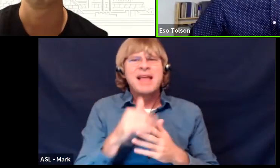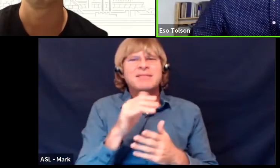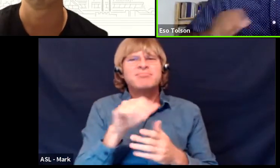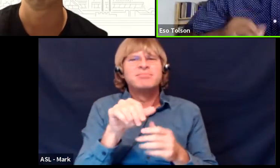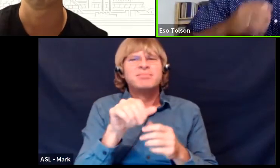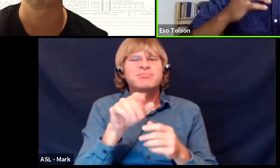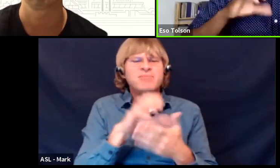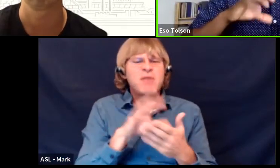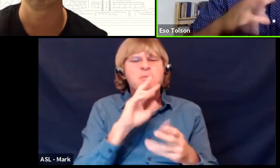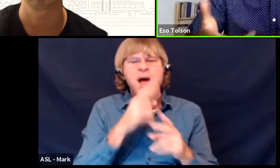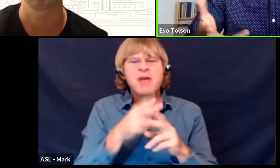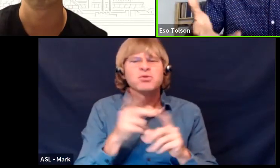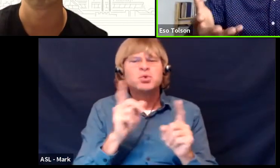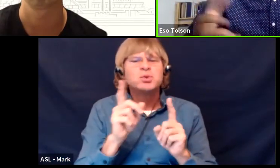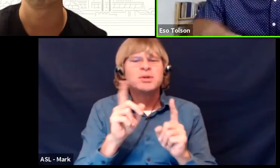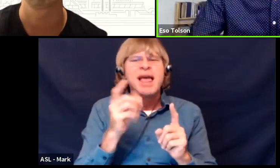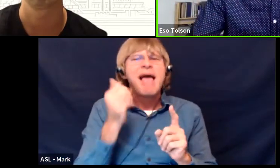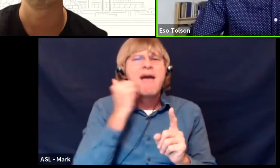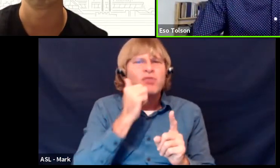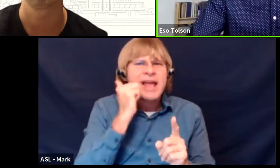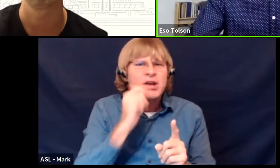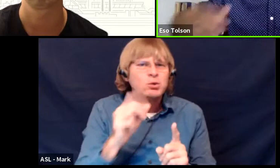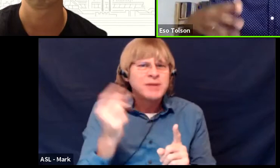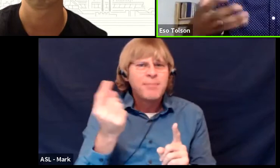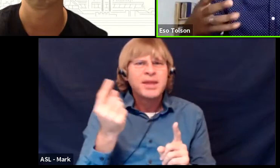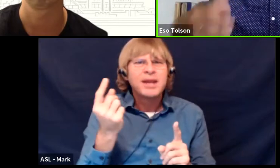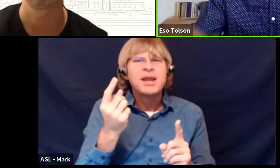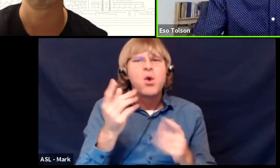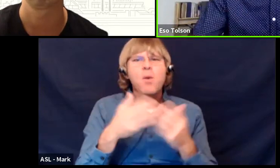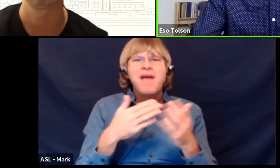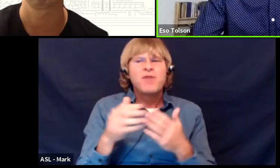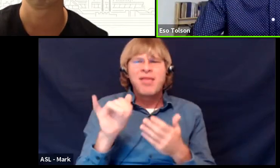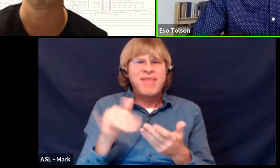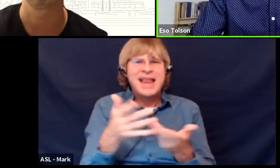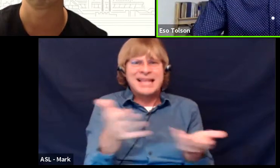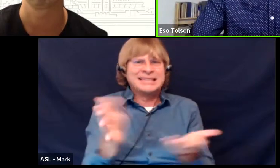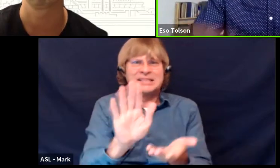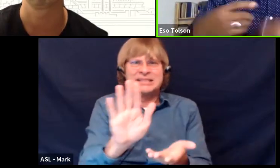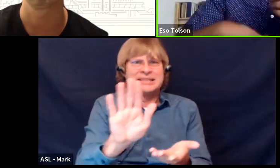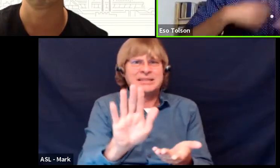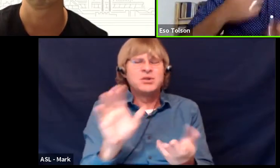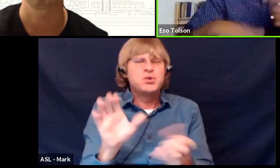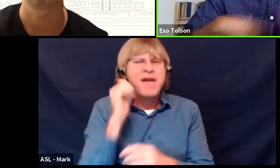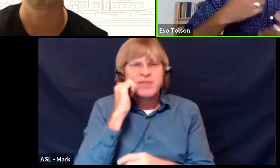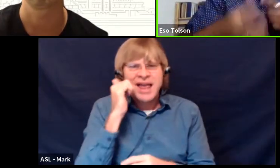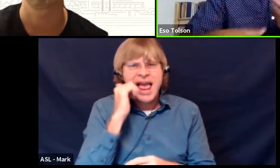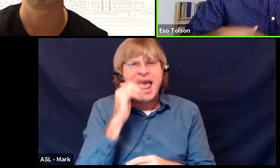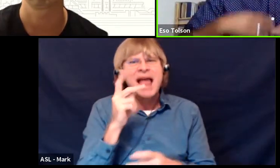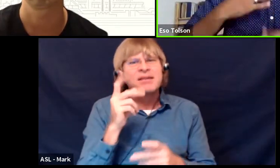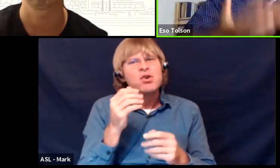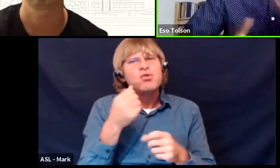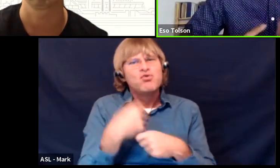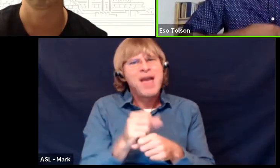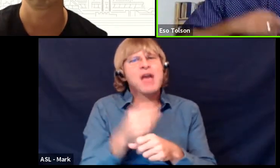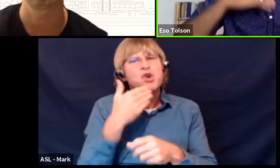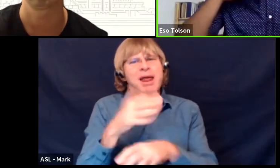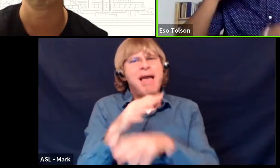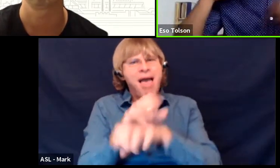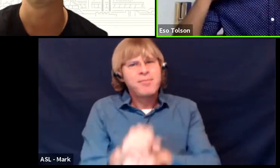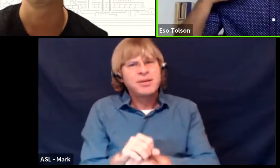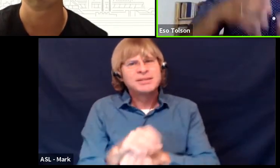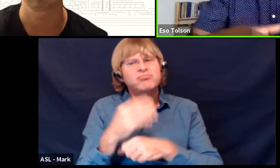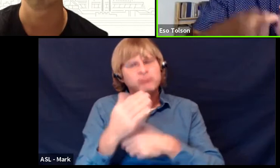about, doing something every day, whatever that thing is, and, creating habits and rhythms